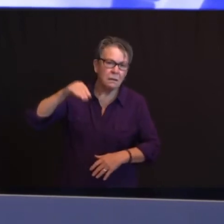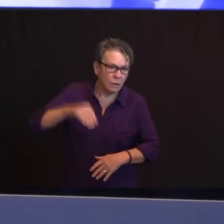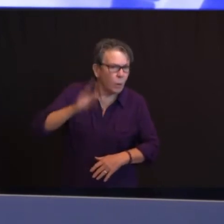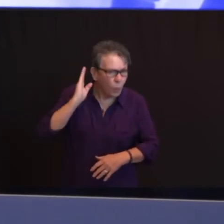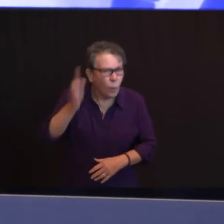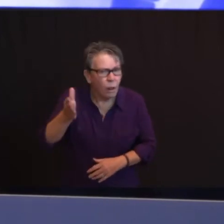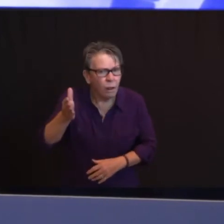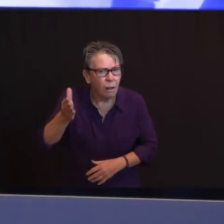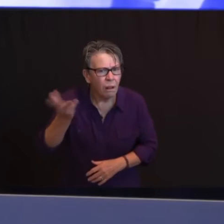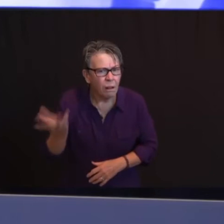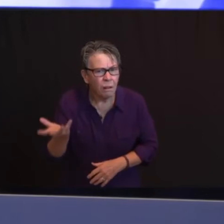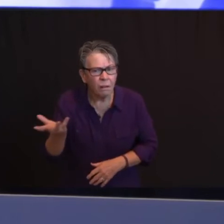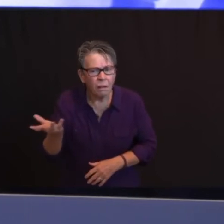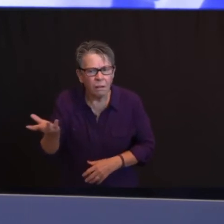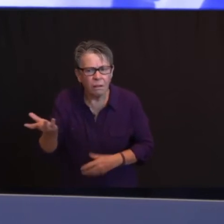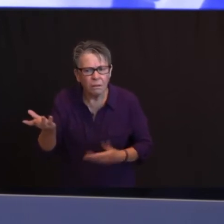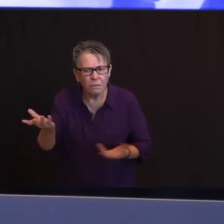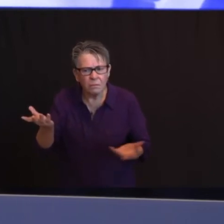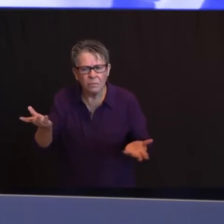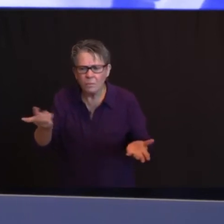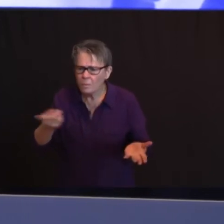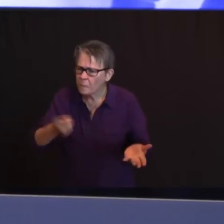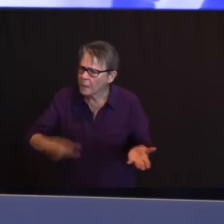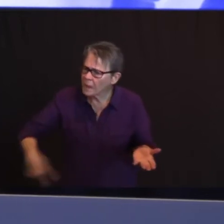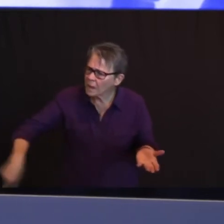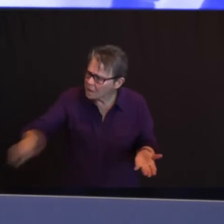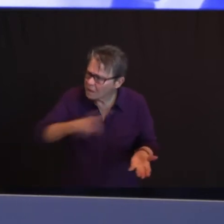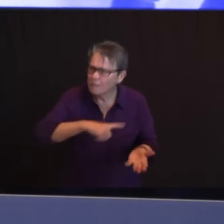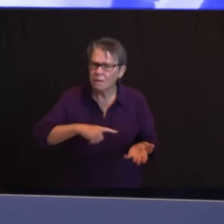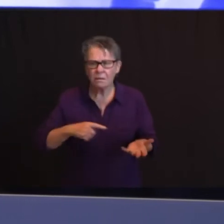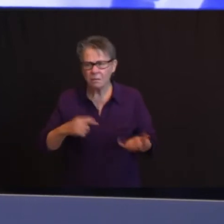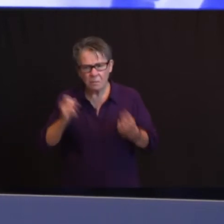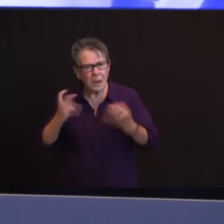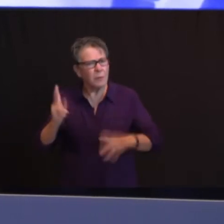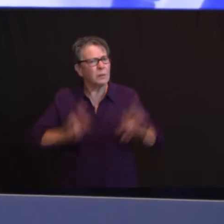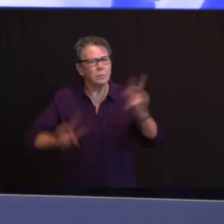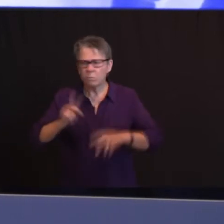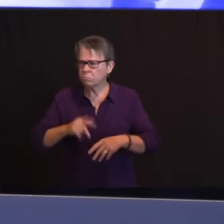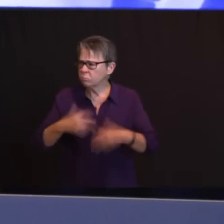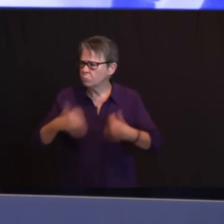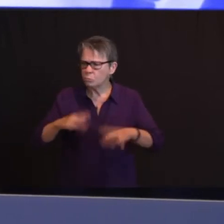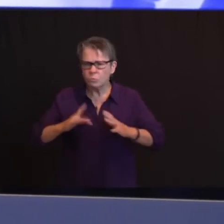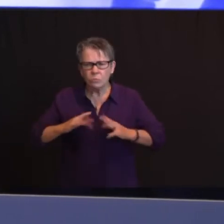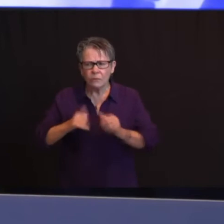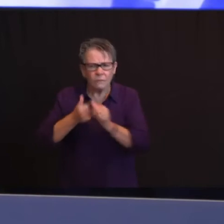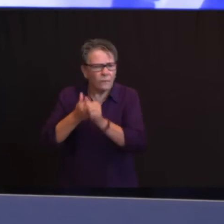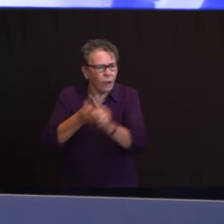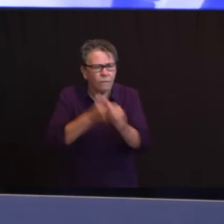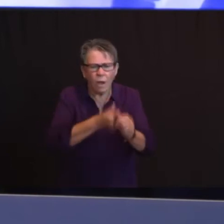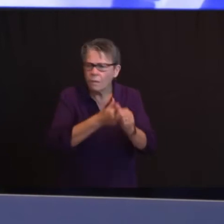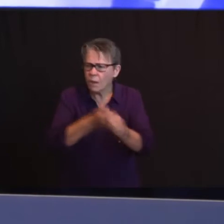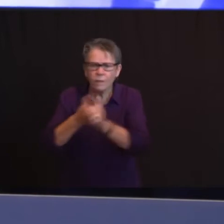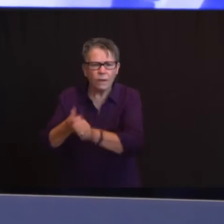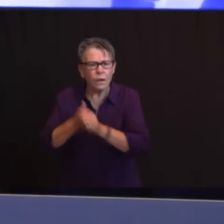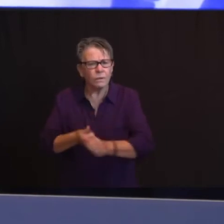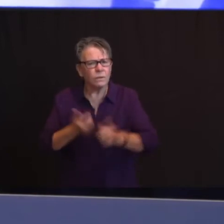than average. And I personally, and you've heard me say this, they saved lives by their own